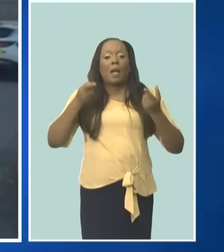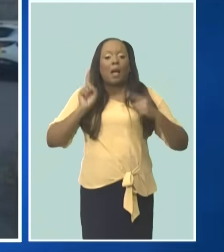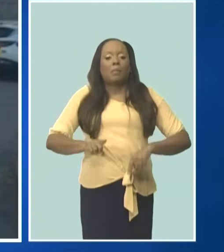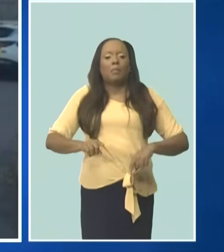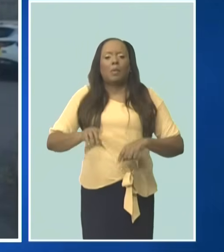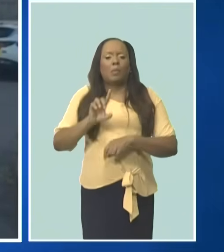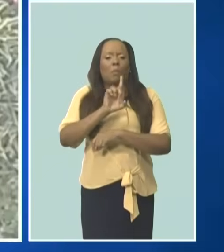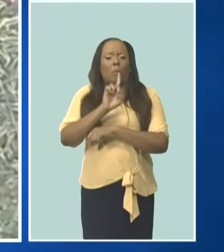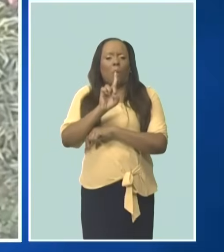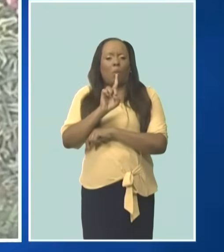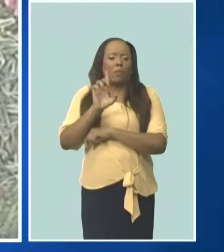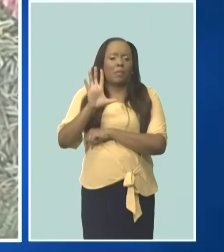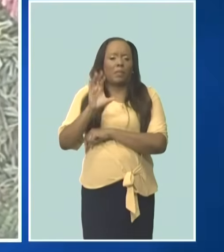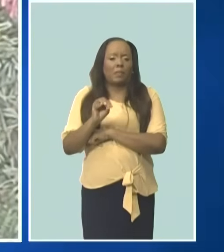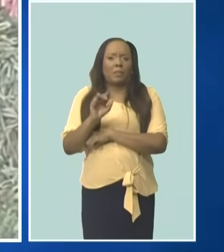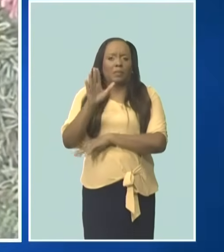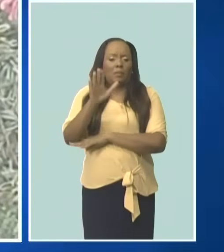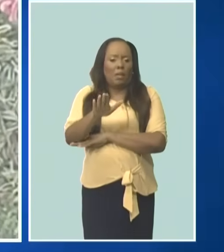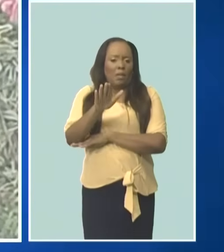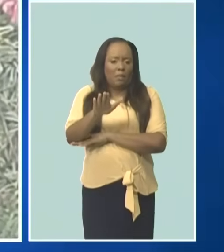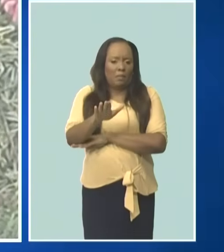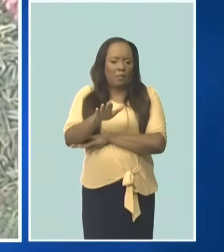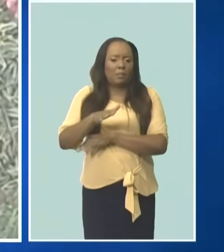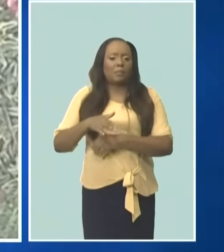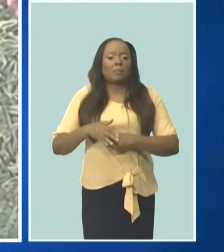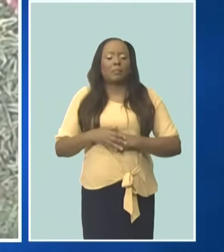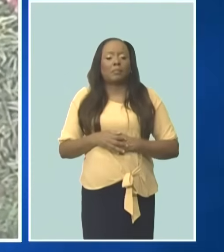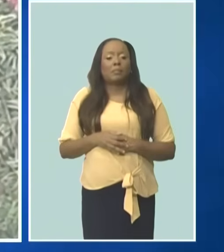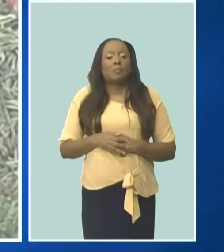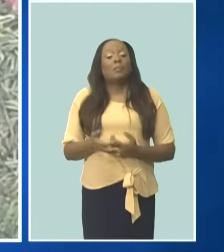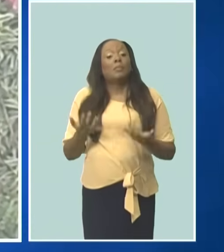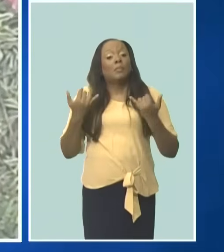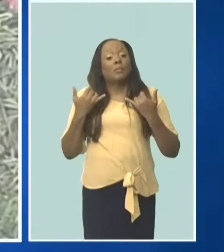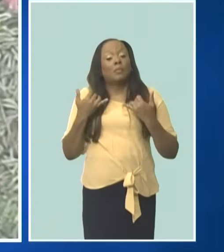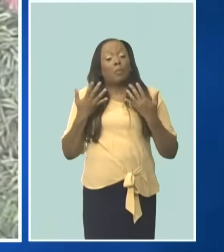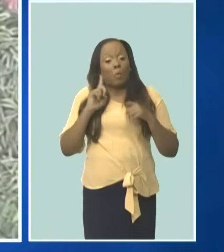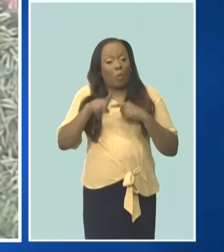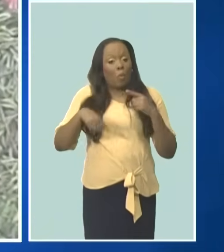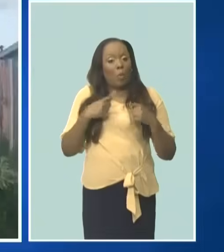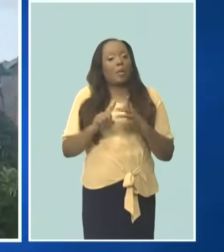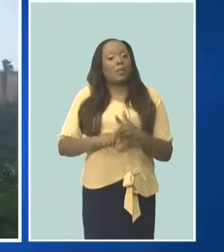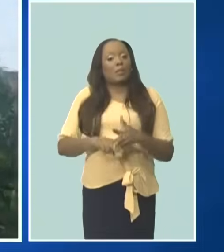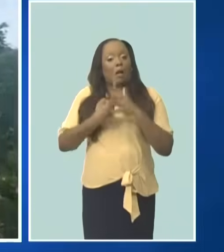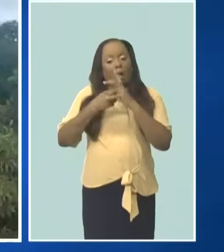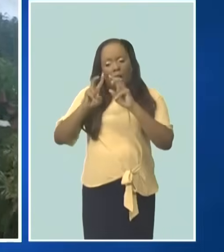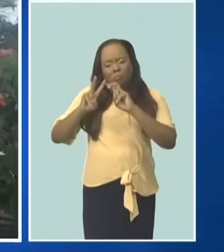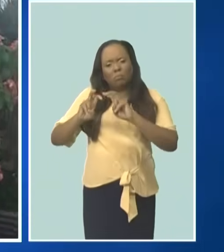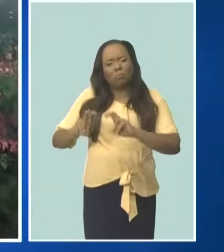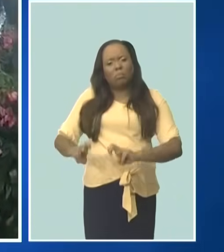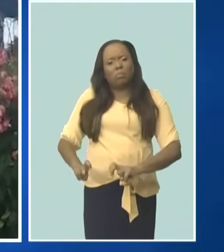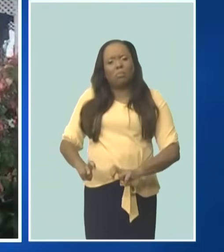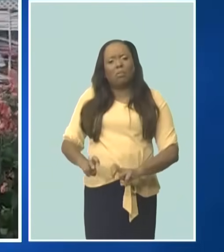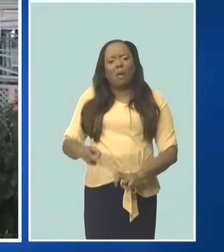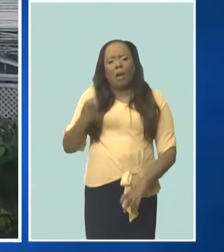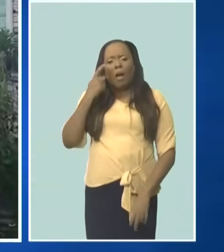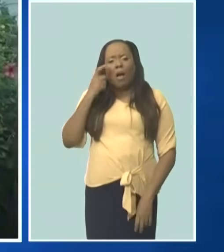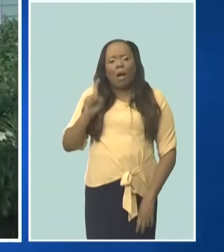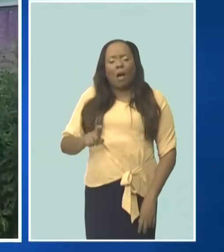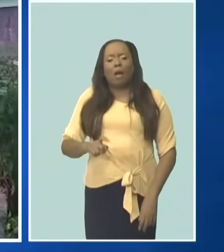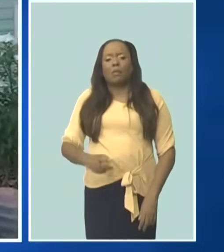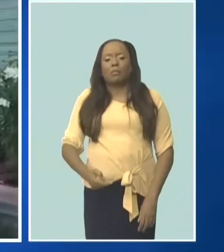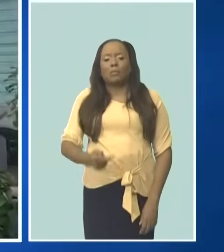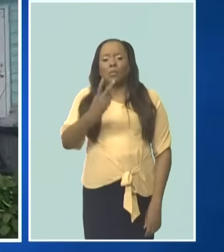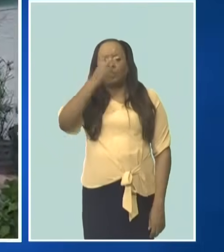Brathwaite, says the incident occurred about 1:50 this afternoon. He adds that preliminary investigations reveal there was a